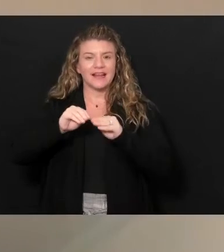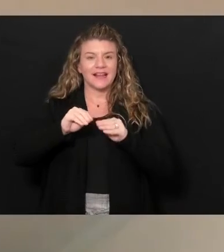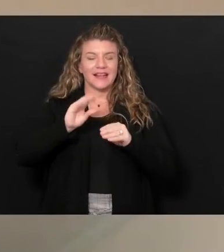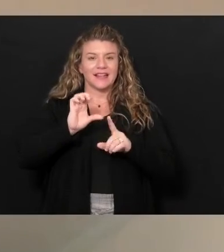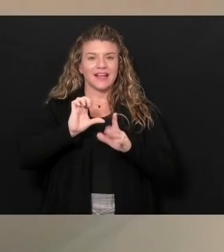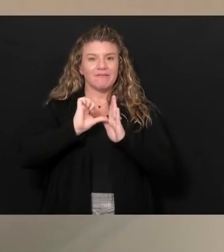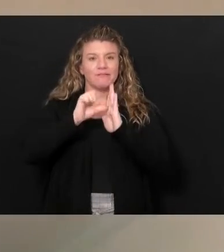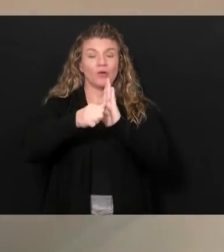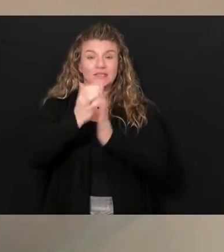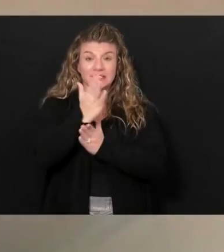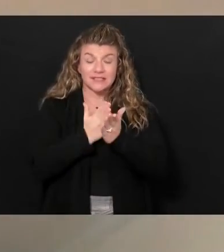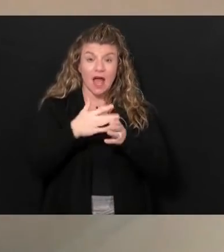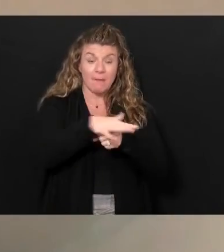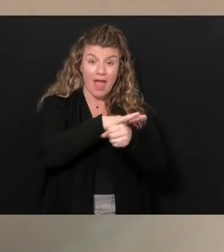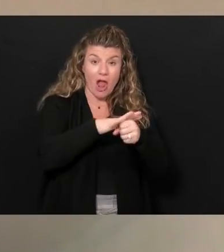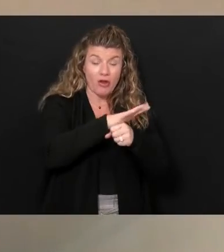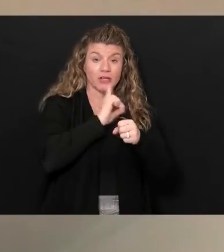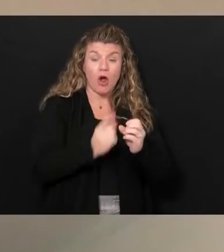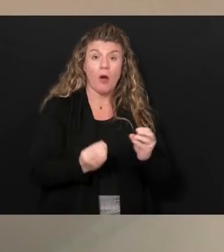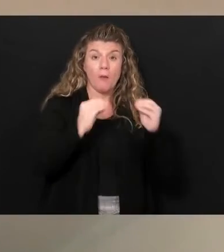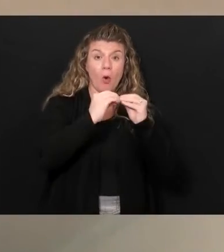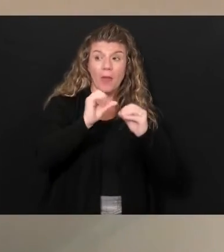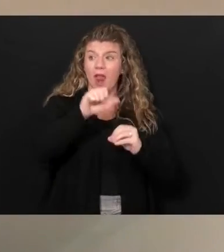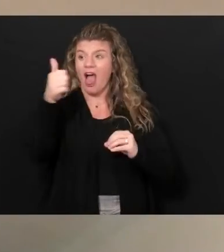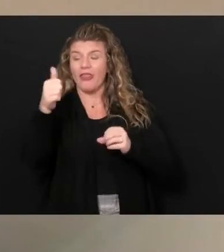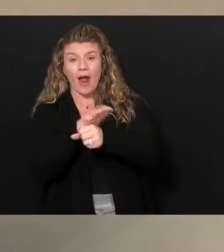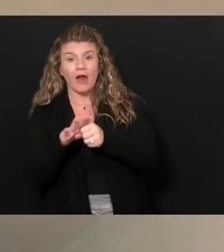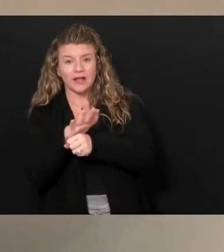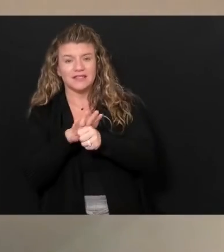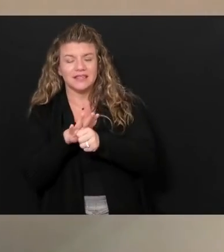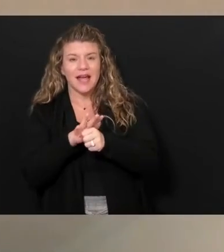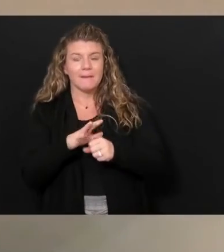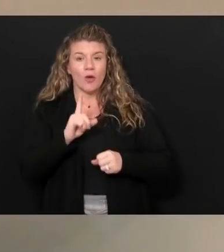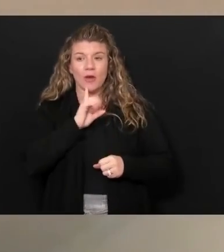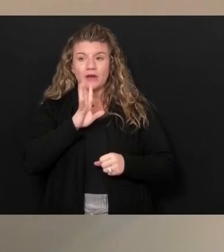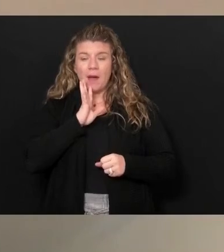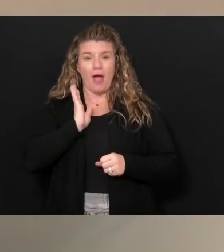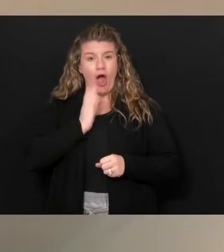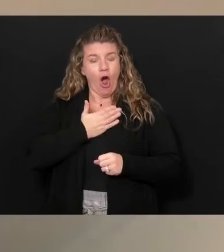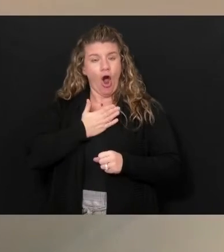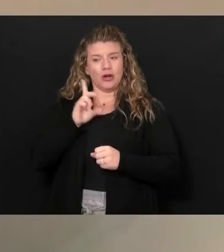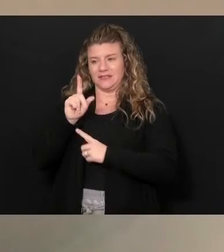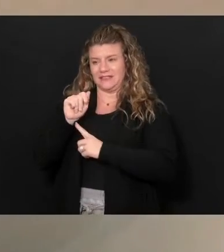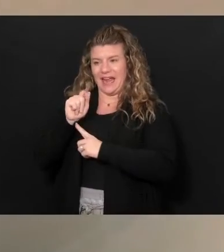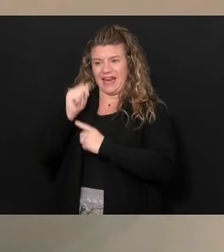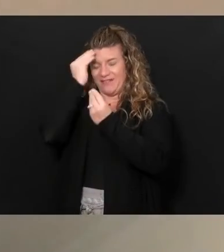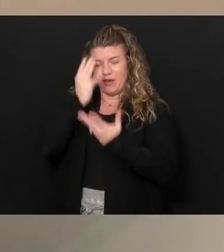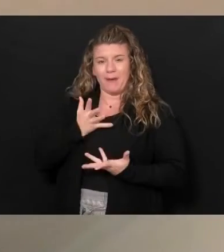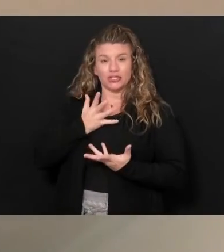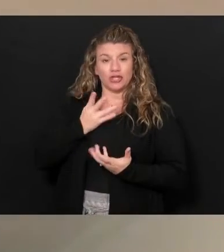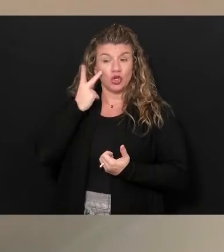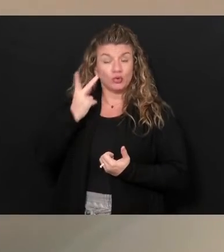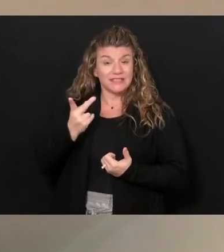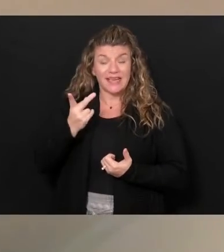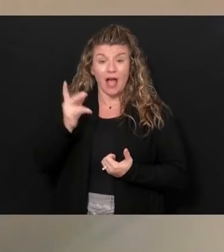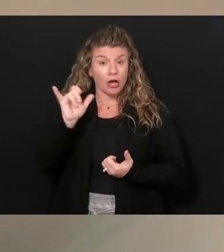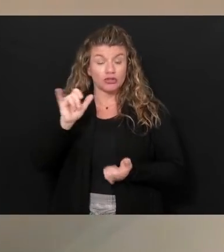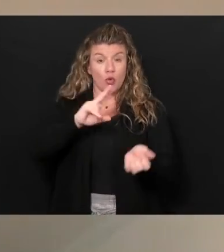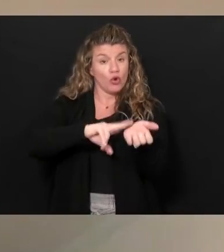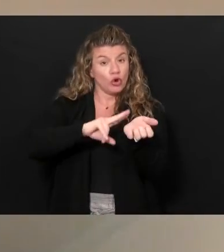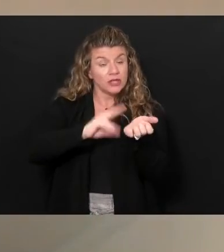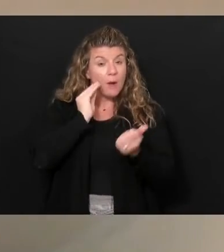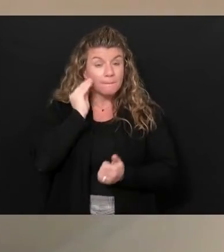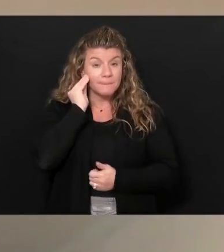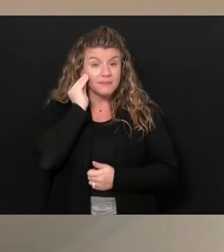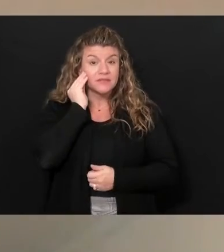are greater than others. But as we've talked about, our own epidemiology data would really say that nursing homes